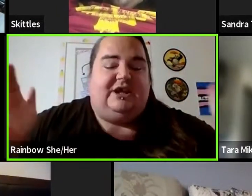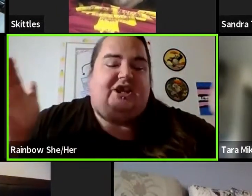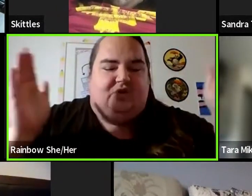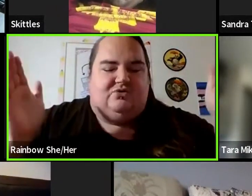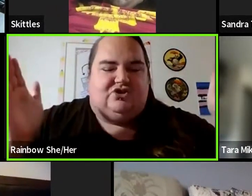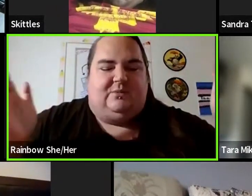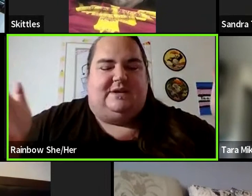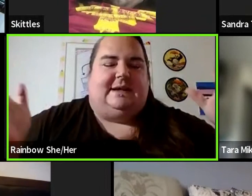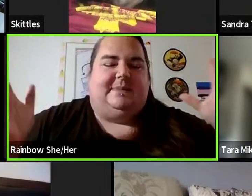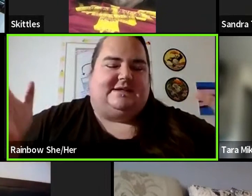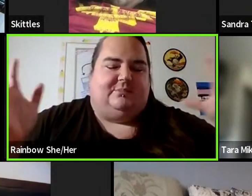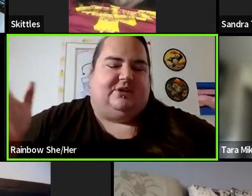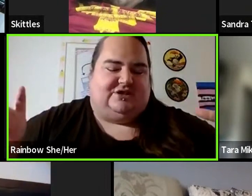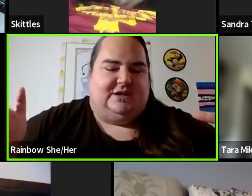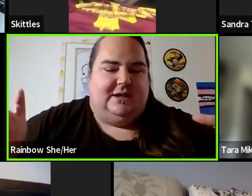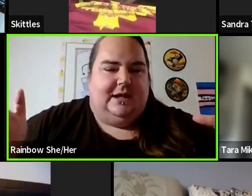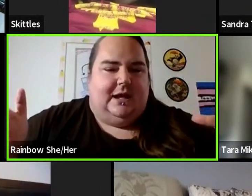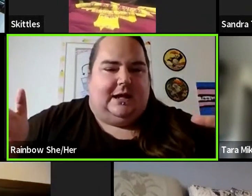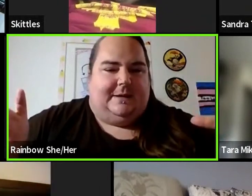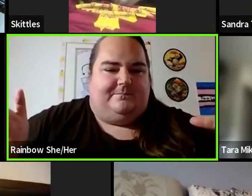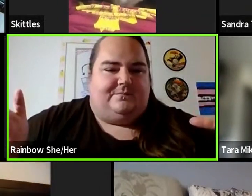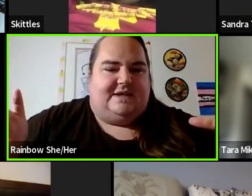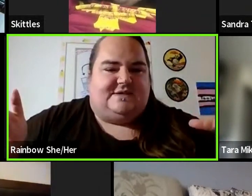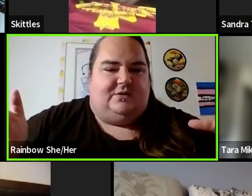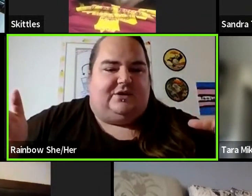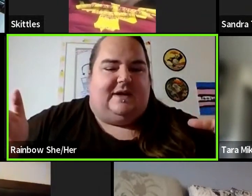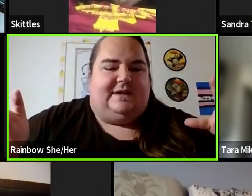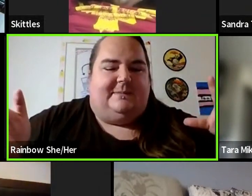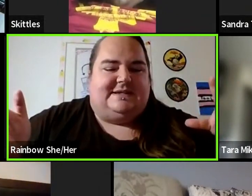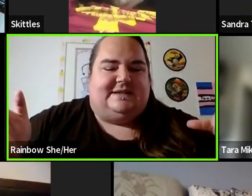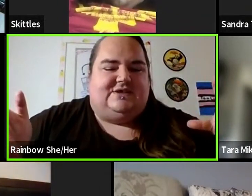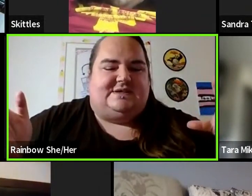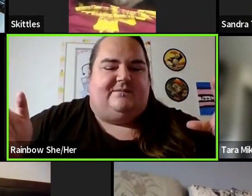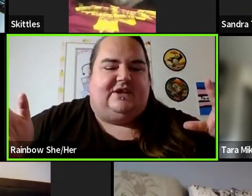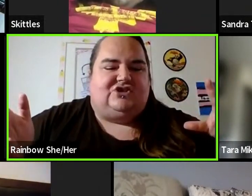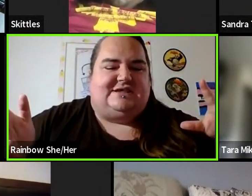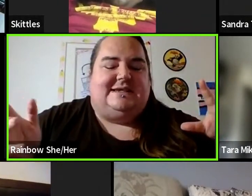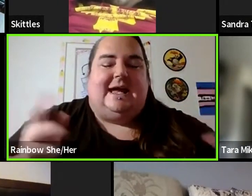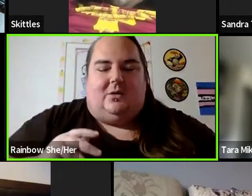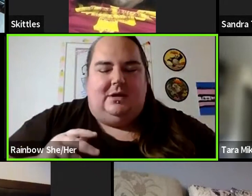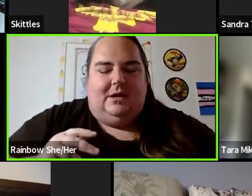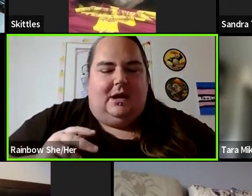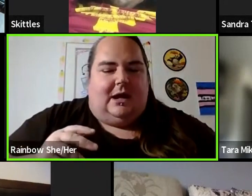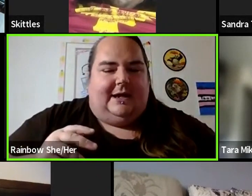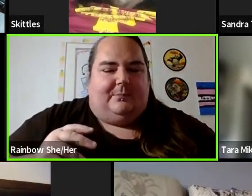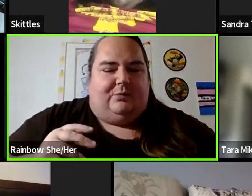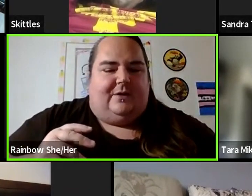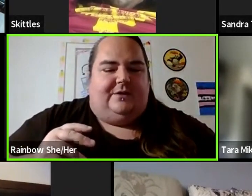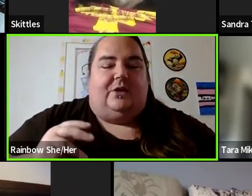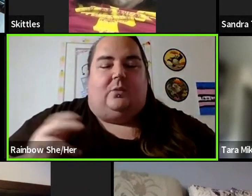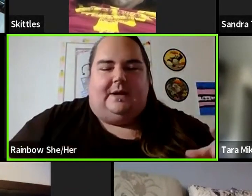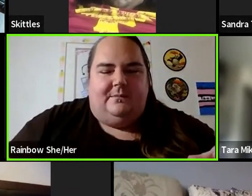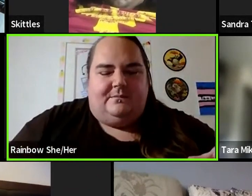were really huge and we did like a big celebration. And so the grant that I basically just finished just now, I got